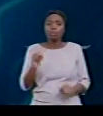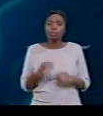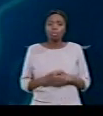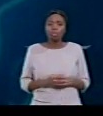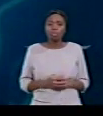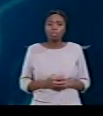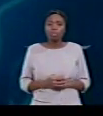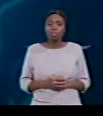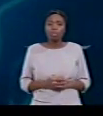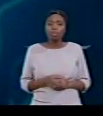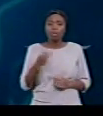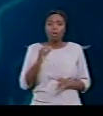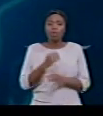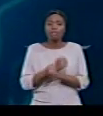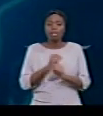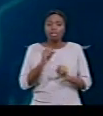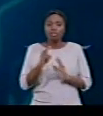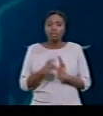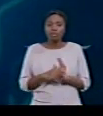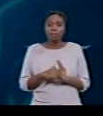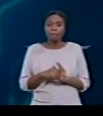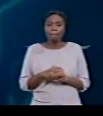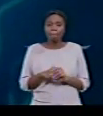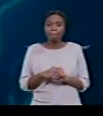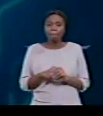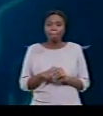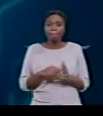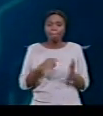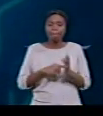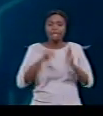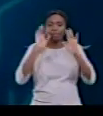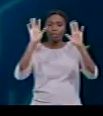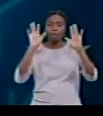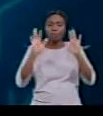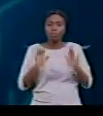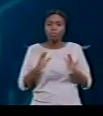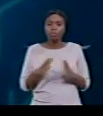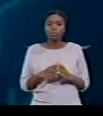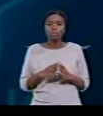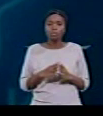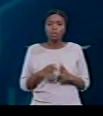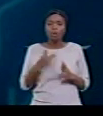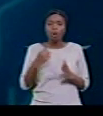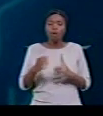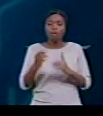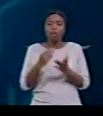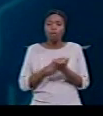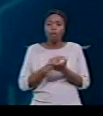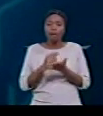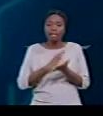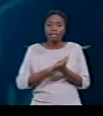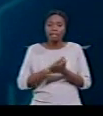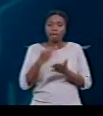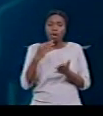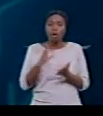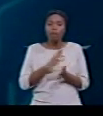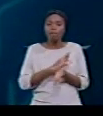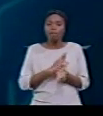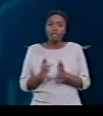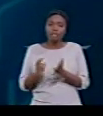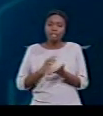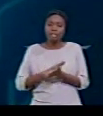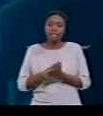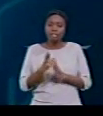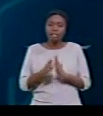of salvation, these miracles of holiness, of right living,